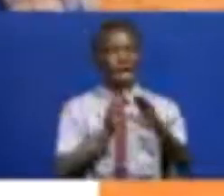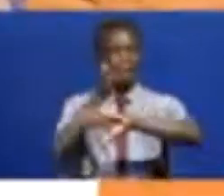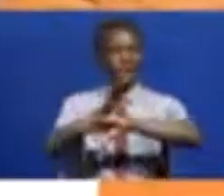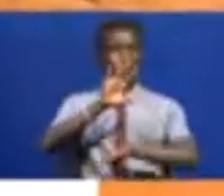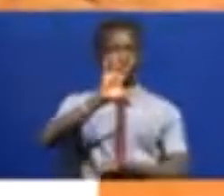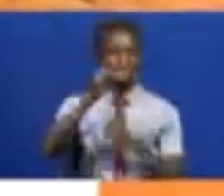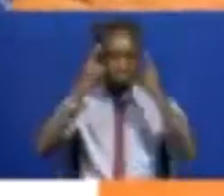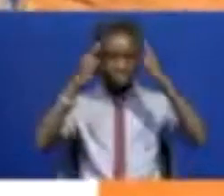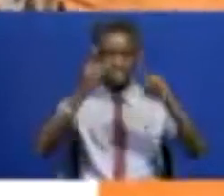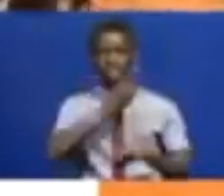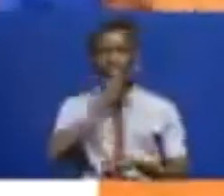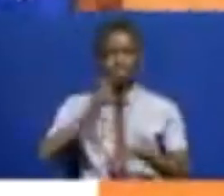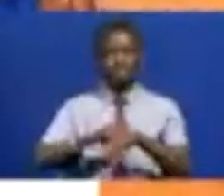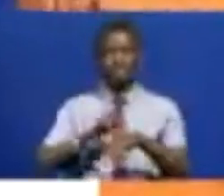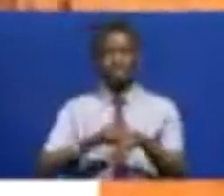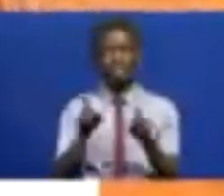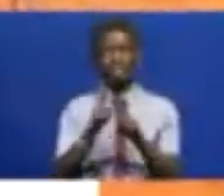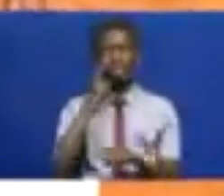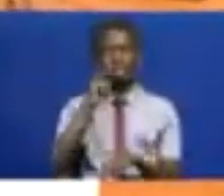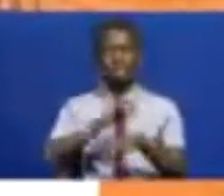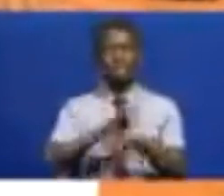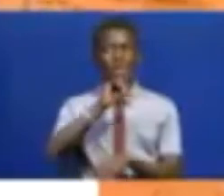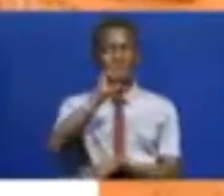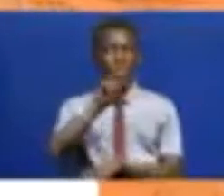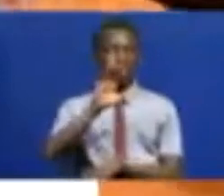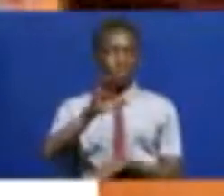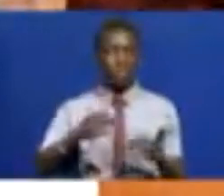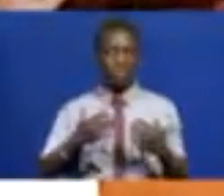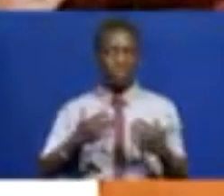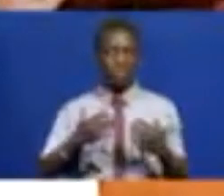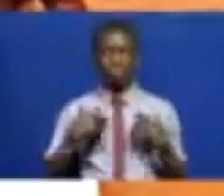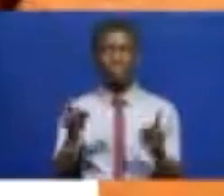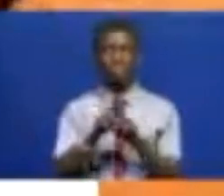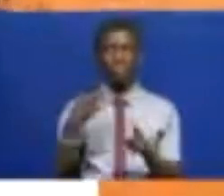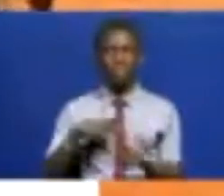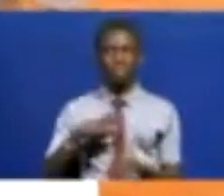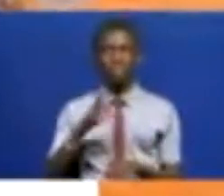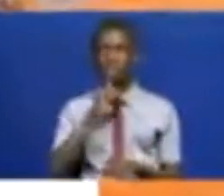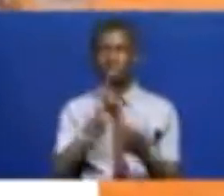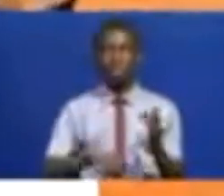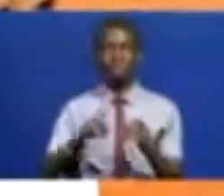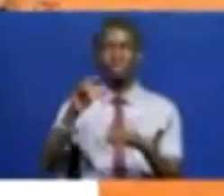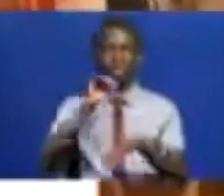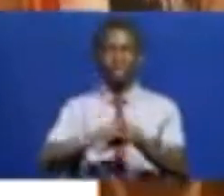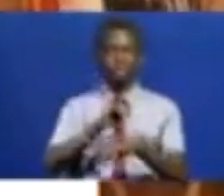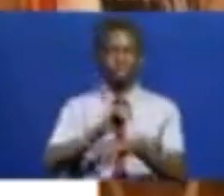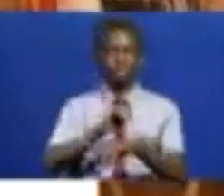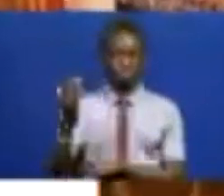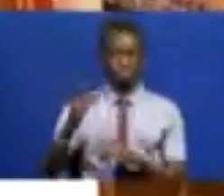and a loss of up to 1.5 livestock. The beneficiaries are being urged to raise the livestock well to allow